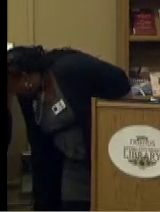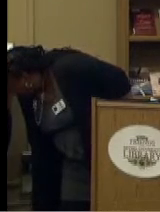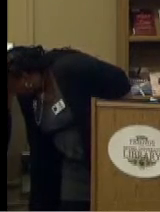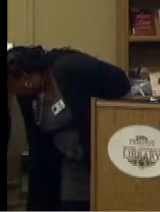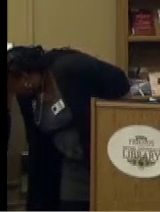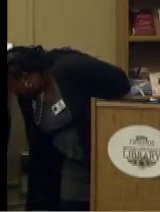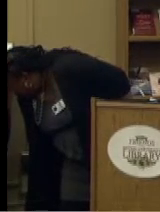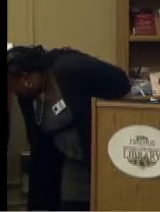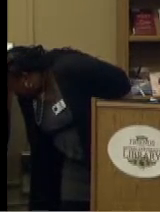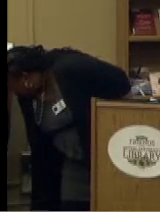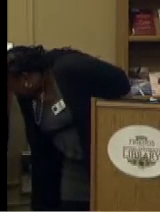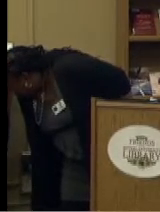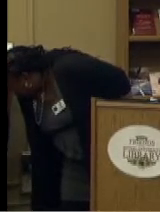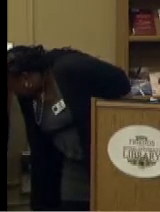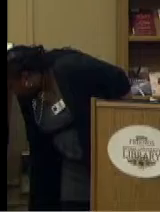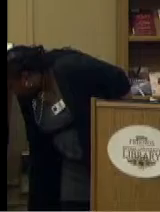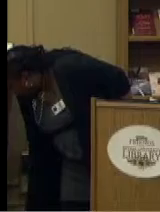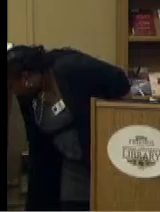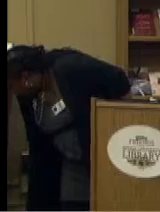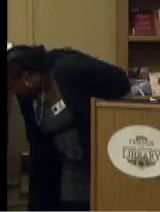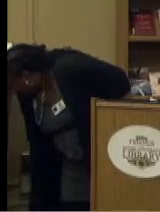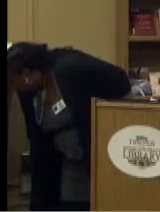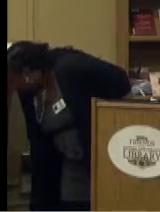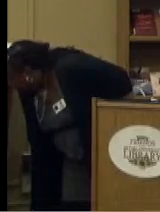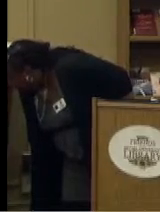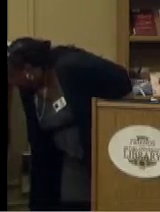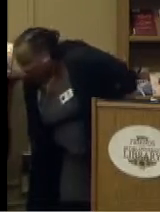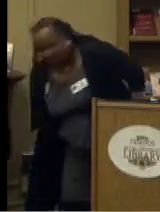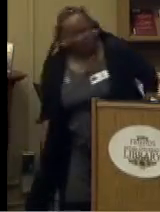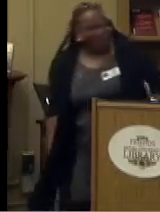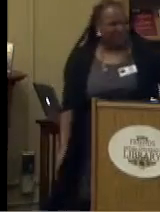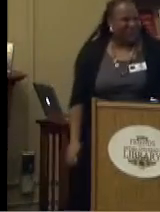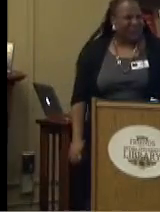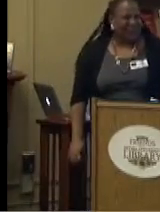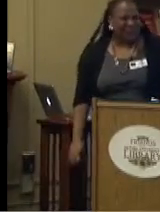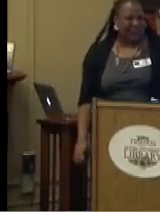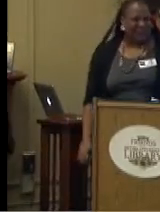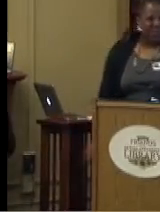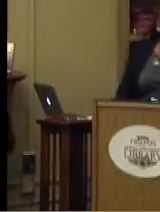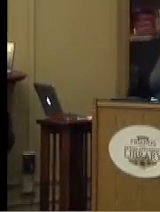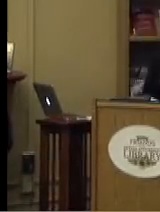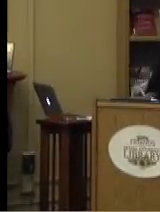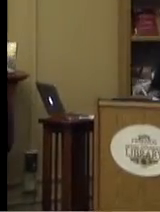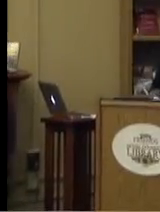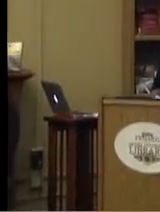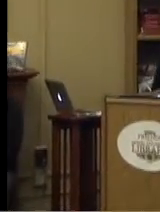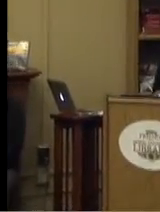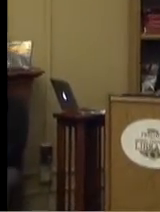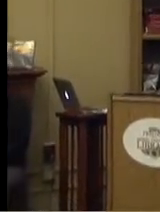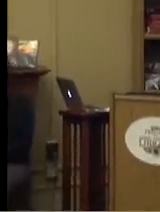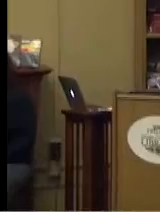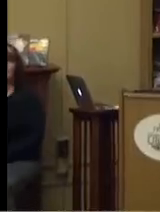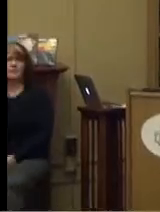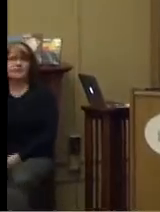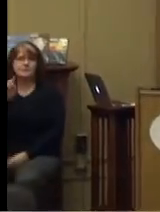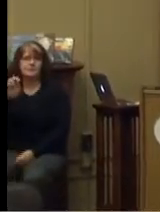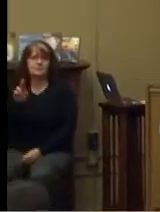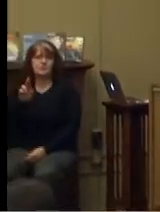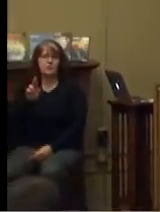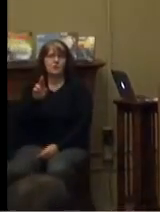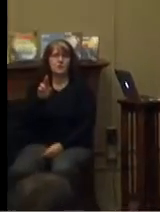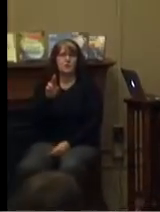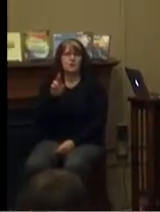and implantation. So today we welcome Natalie Beazer, the Director of Disability Services, who will challenge our ideas about disability